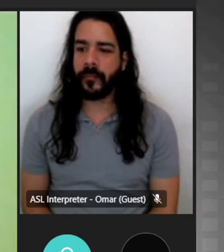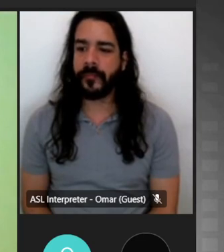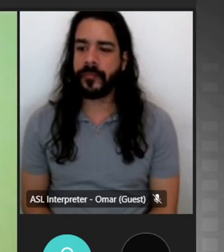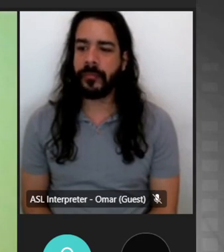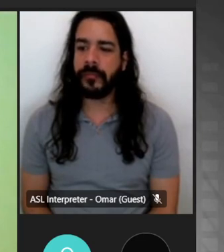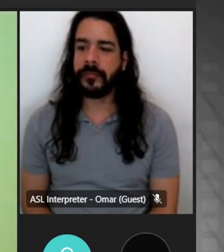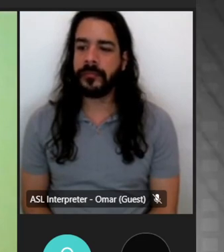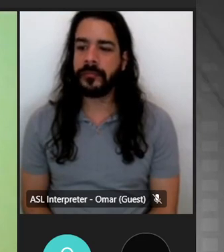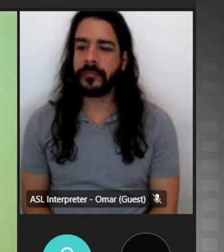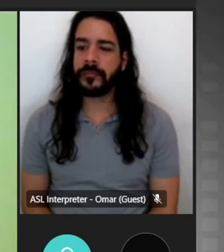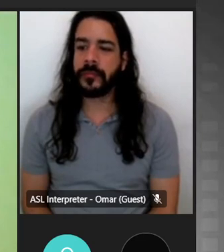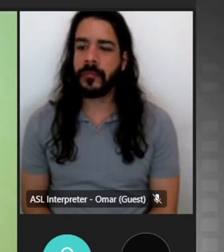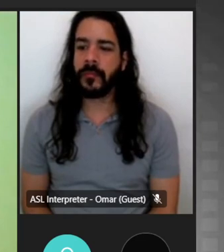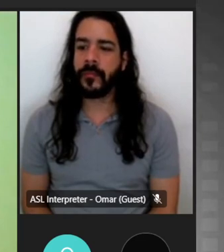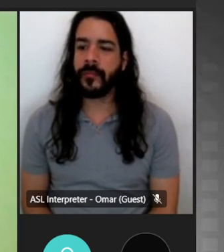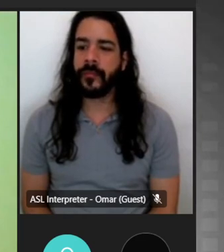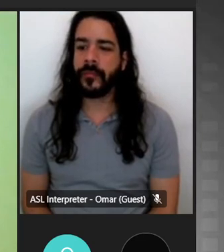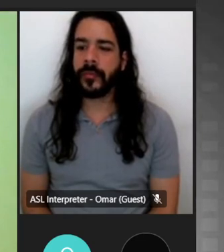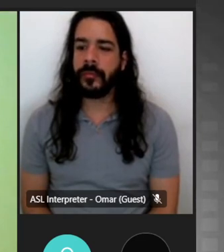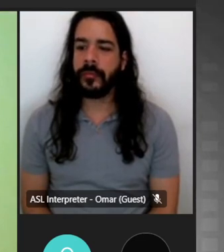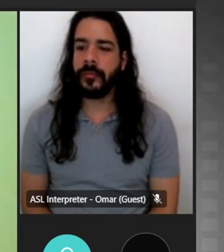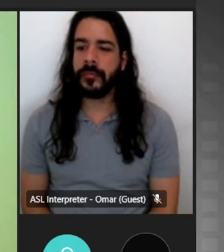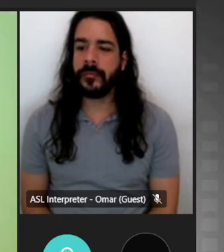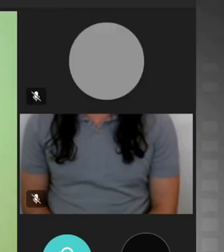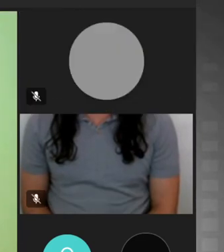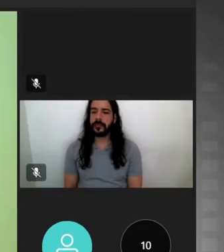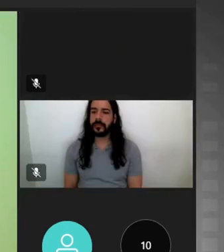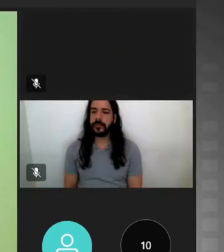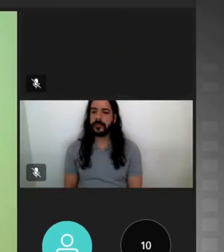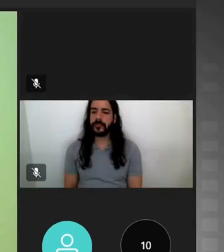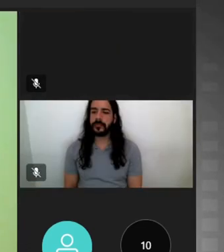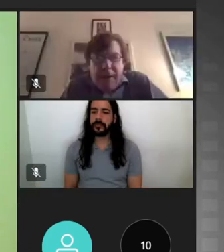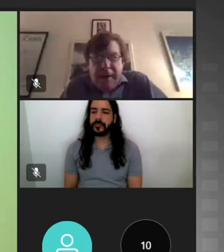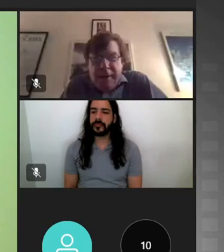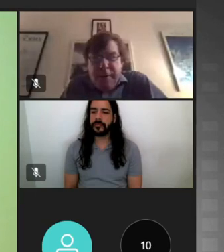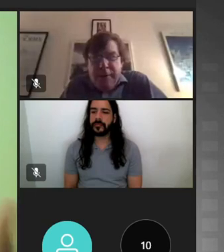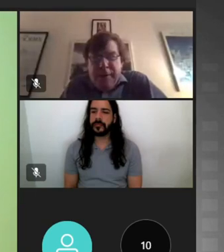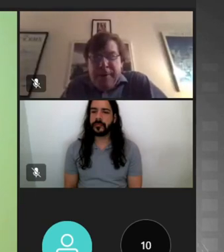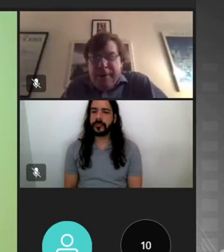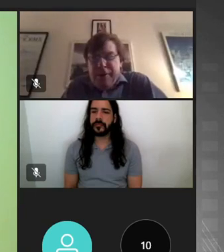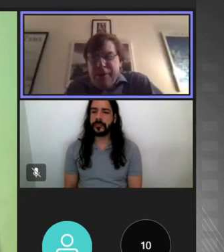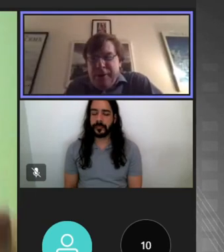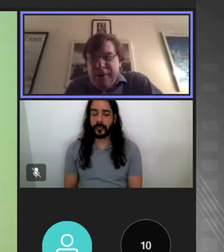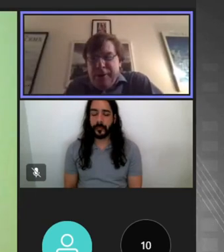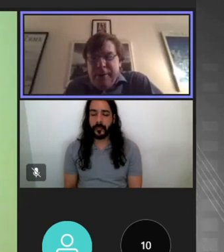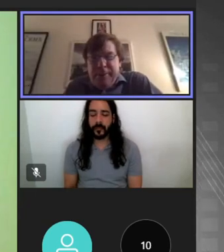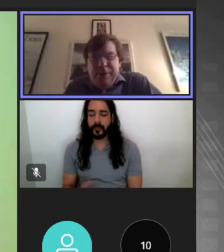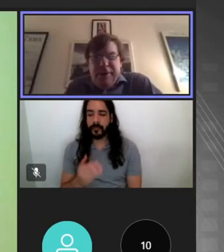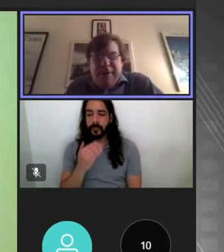virtual speakers. The first person is Eric Scheinkopf.